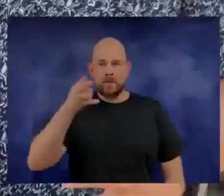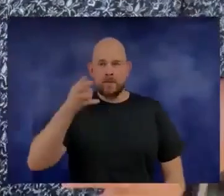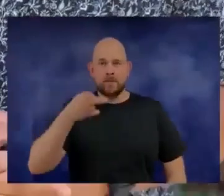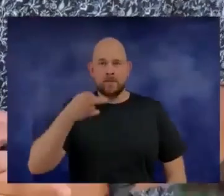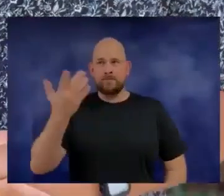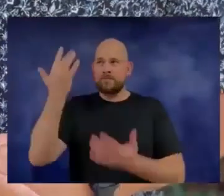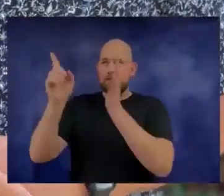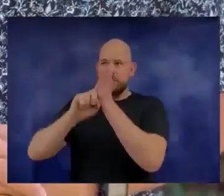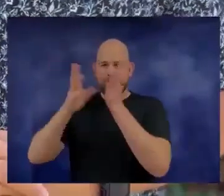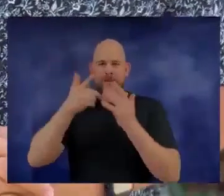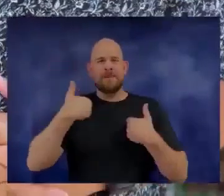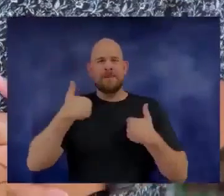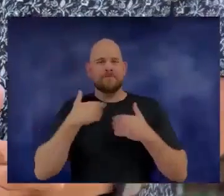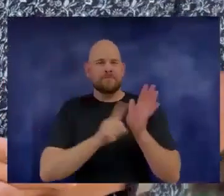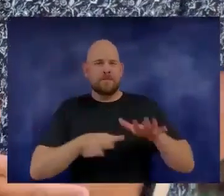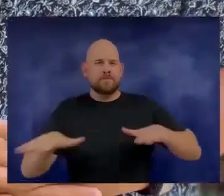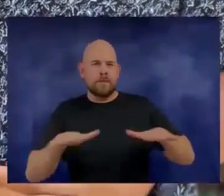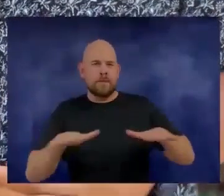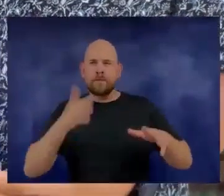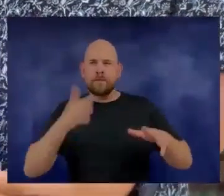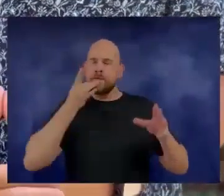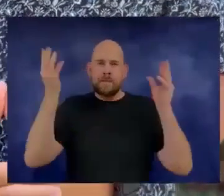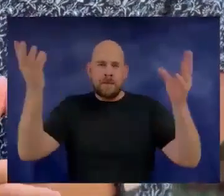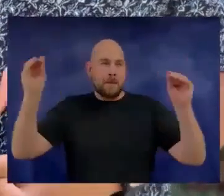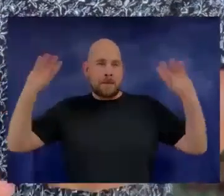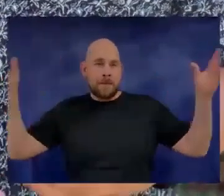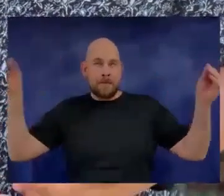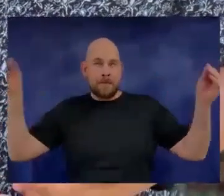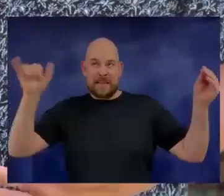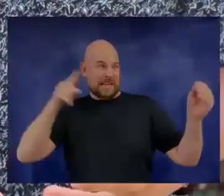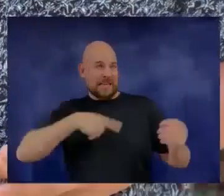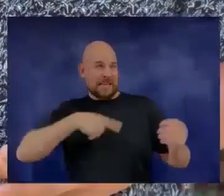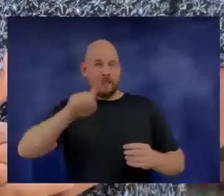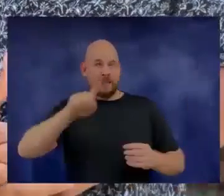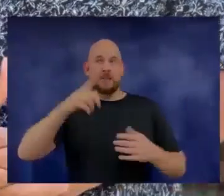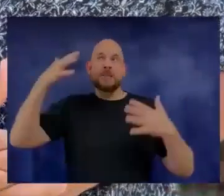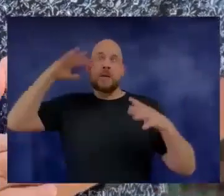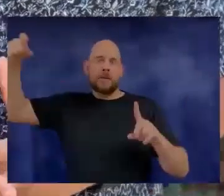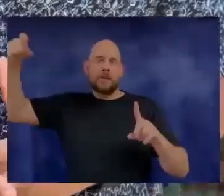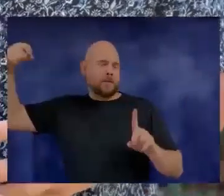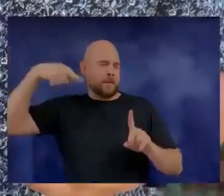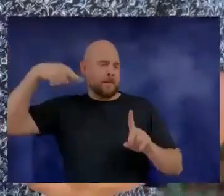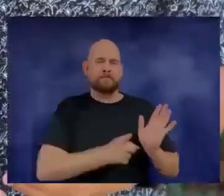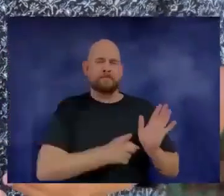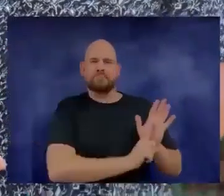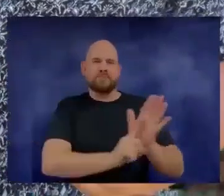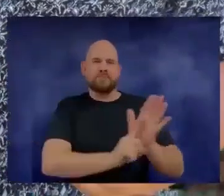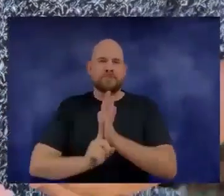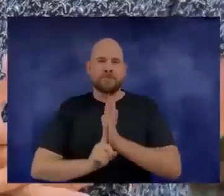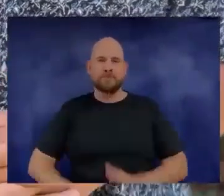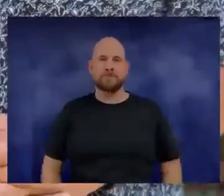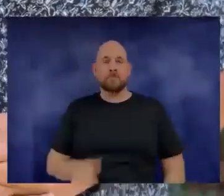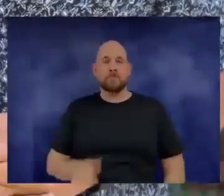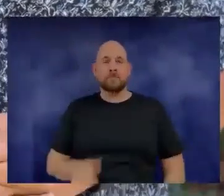If you are deaf or hard of hearing, use smoke alarms with vibrating pads, flashing lights, or strobe lights. These accessories start when your